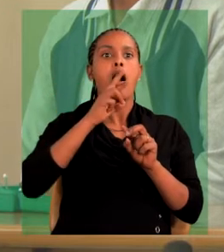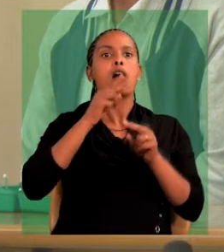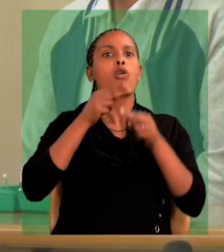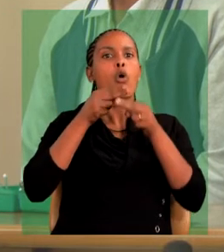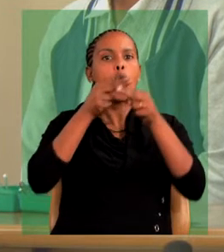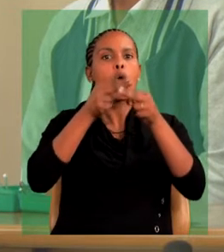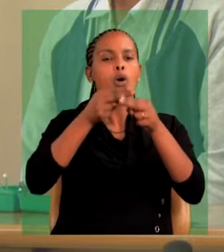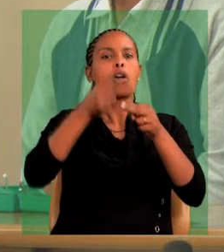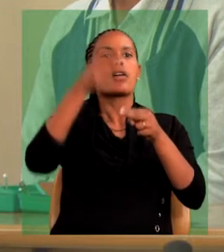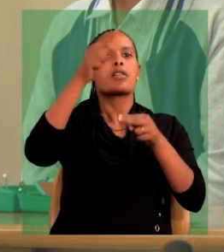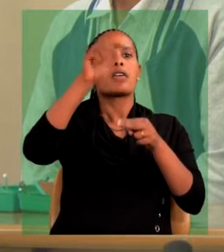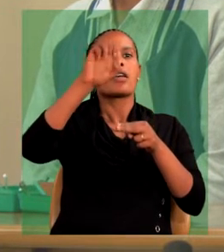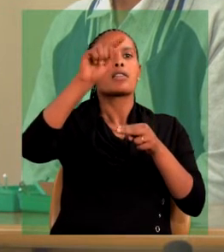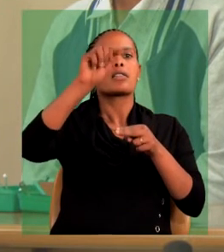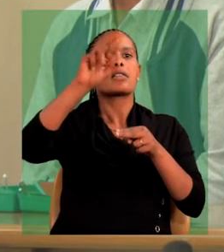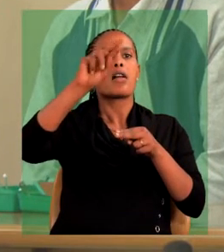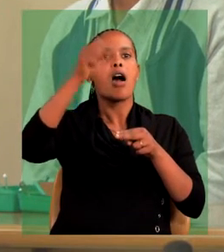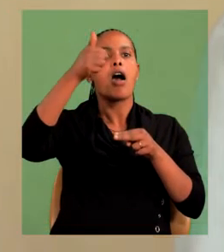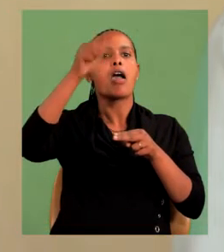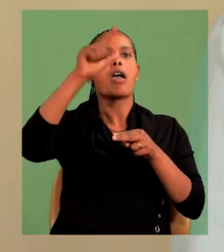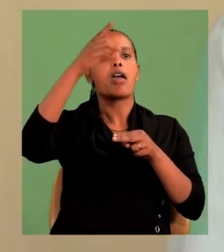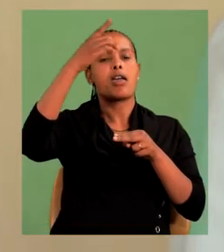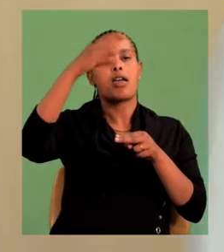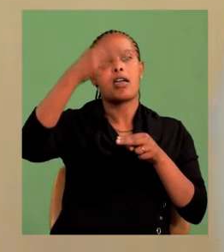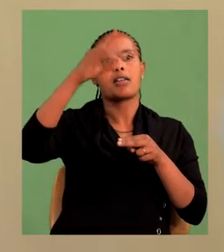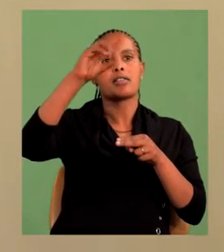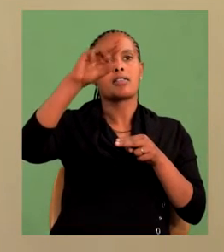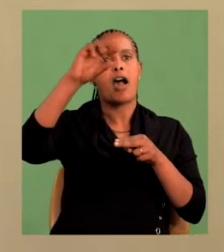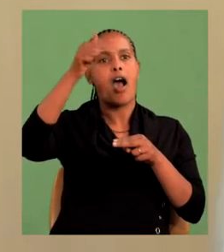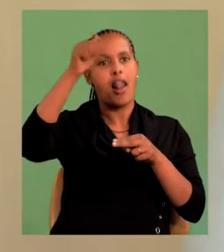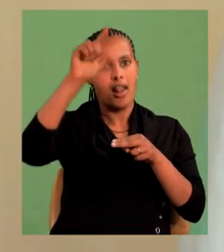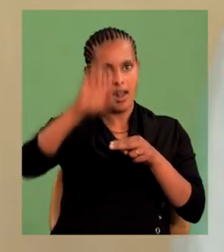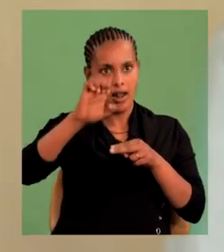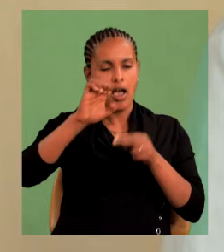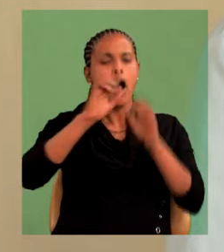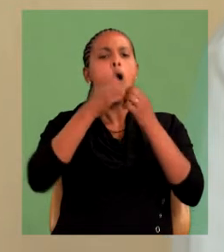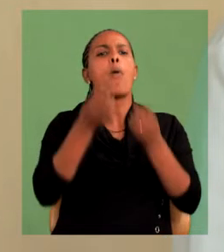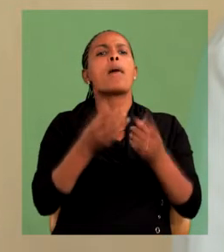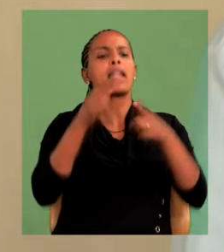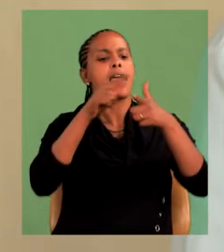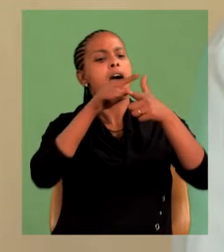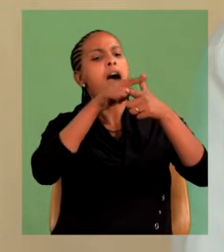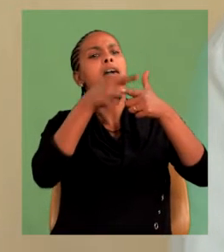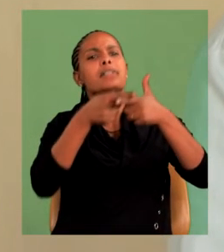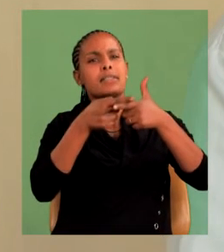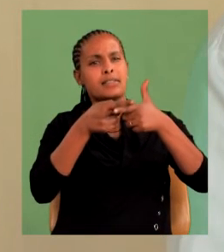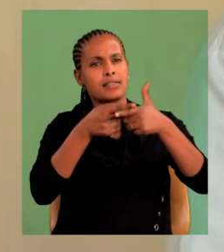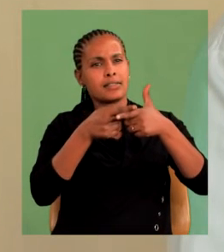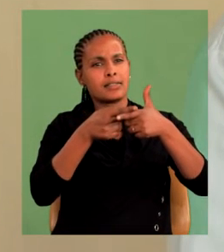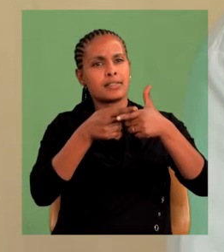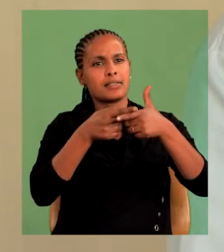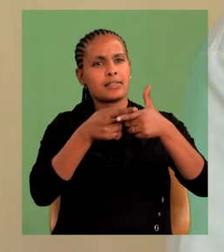what? Tetrahedral. How many angles?